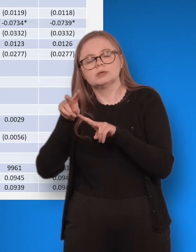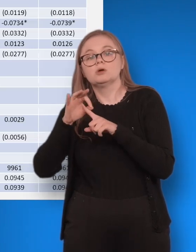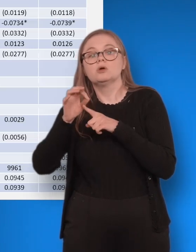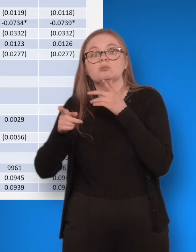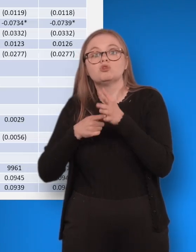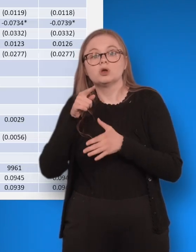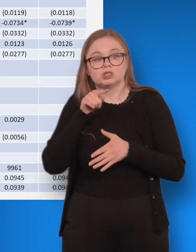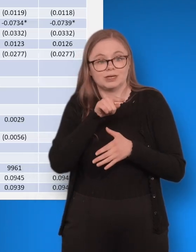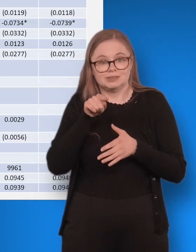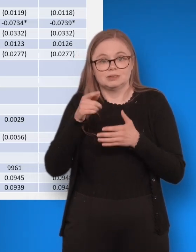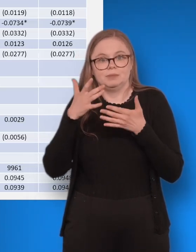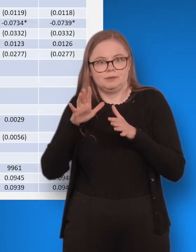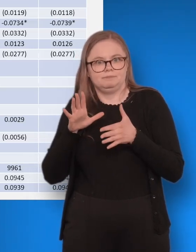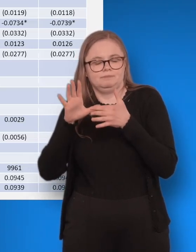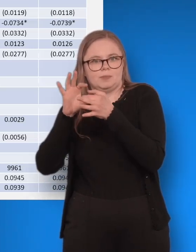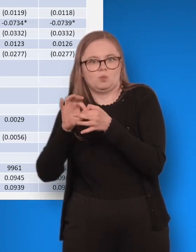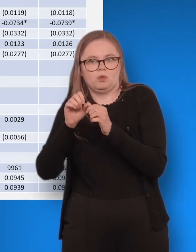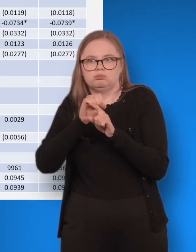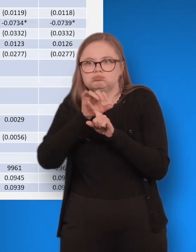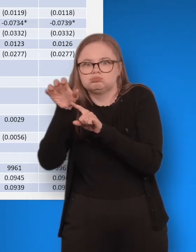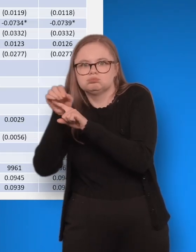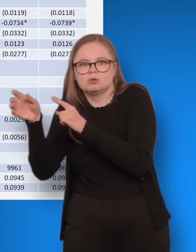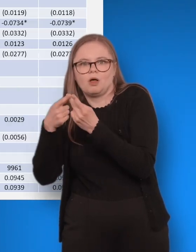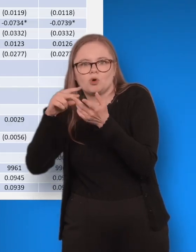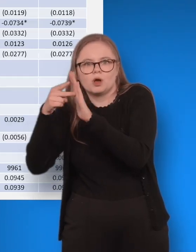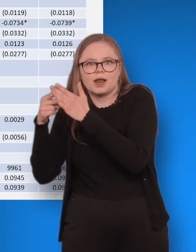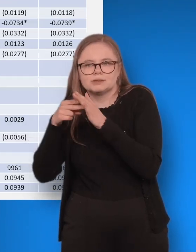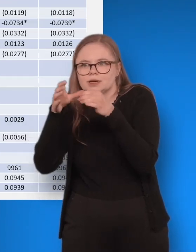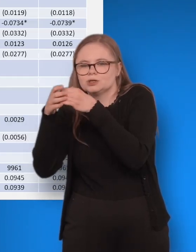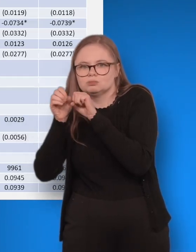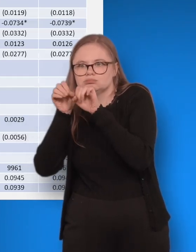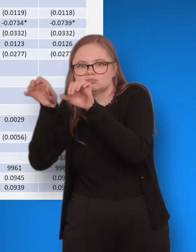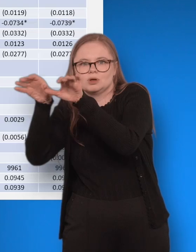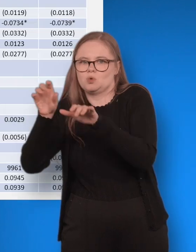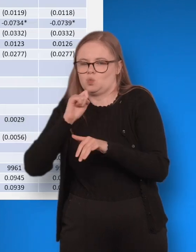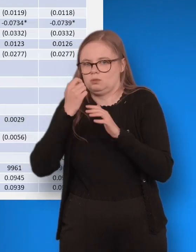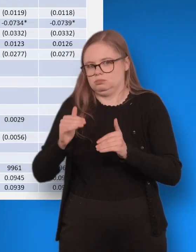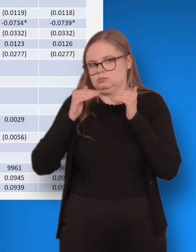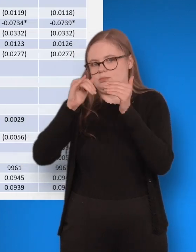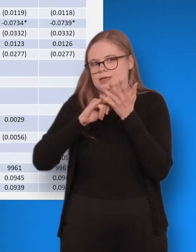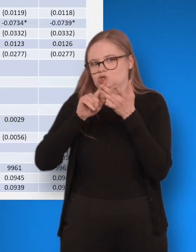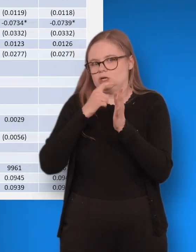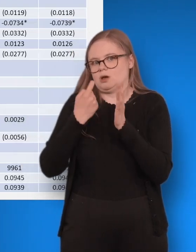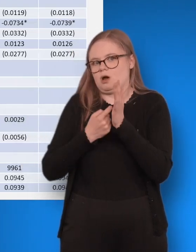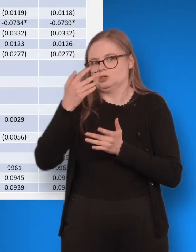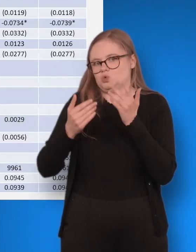projects linked to well-connected organizations are associated with higher SJR